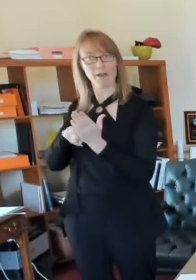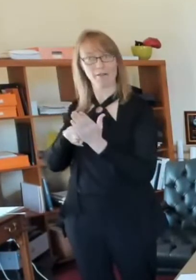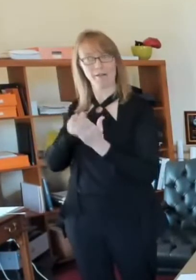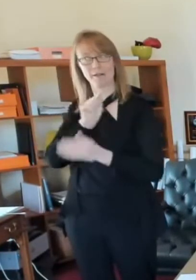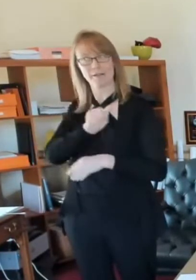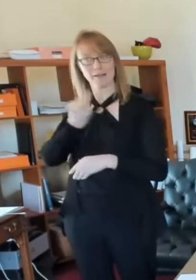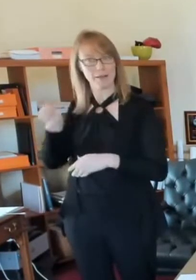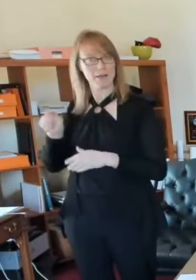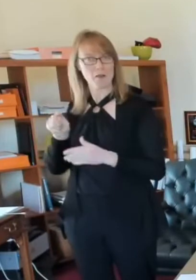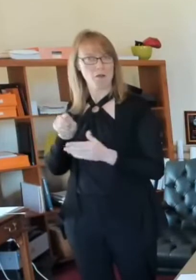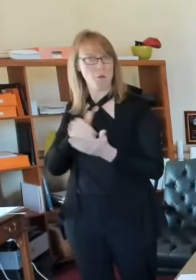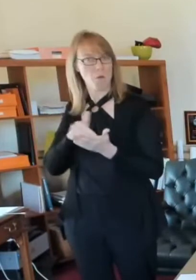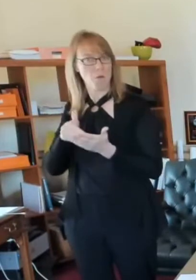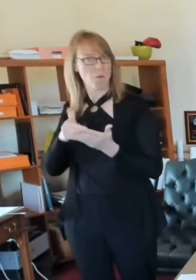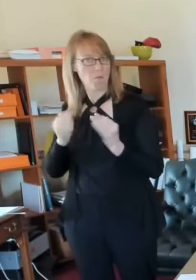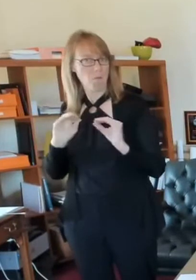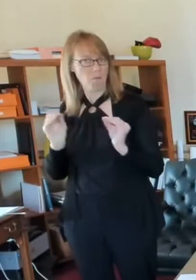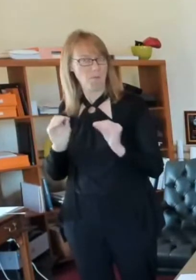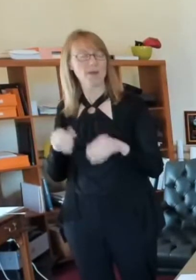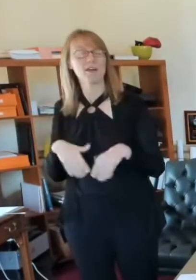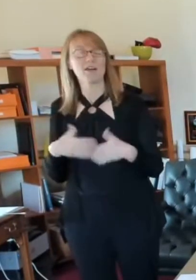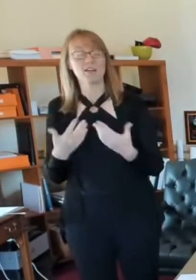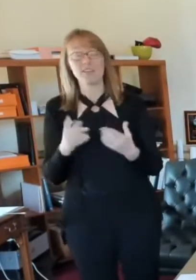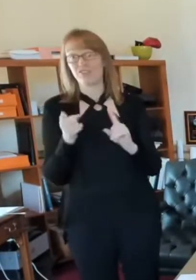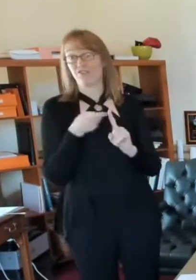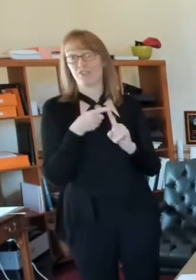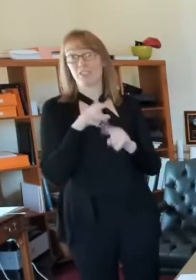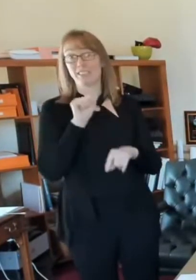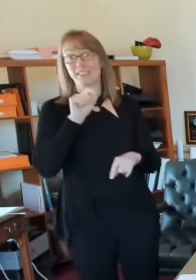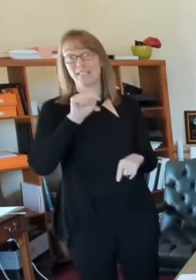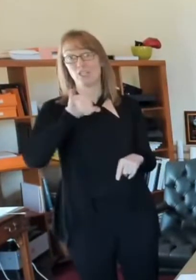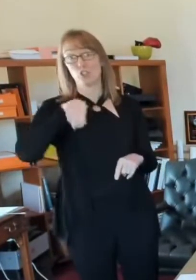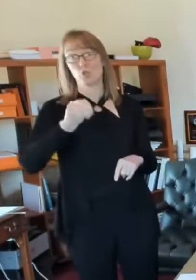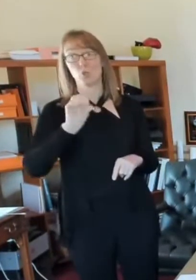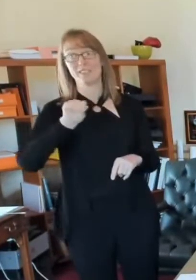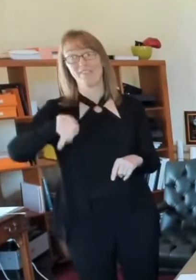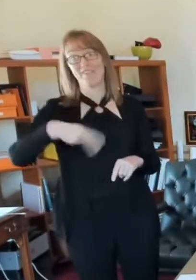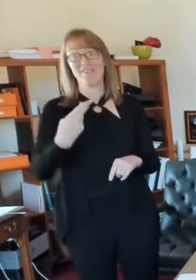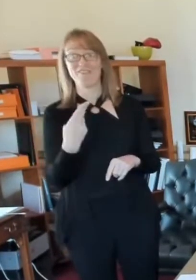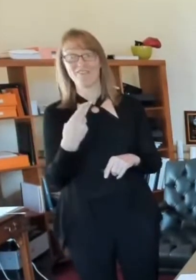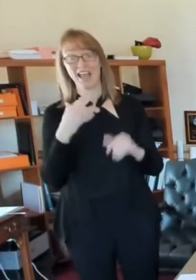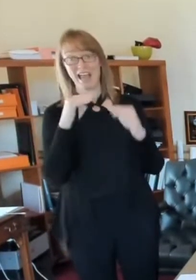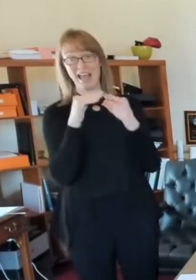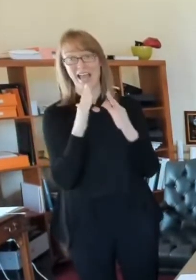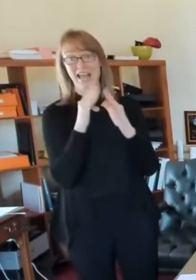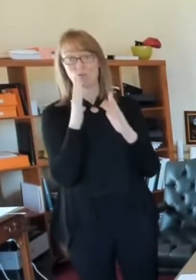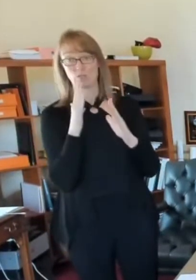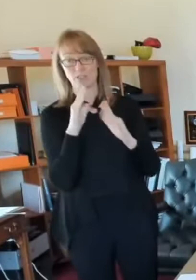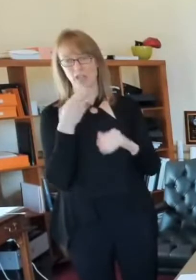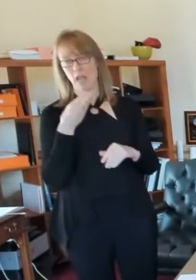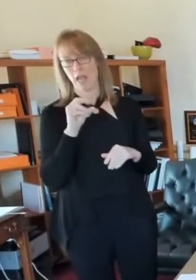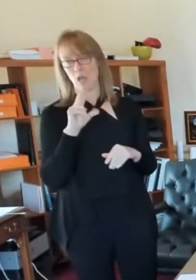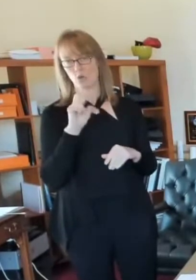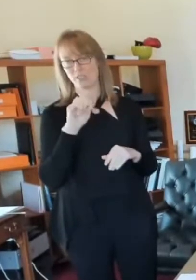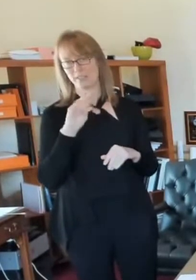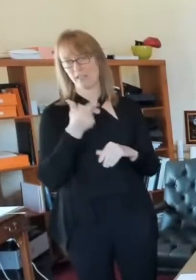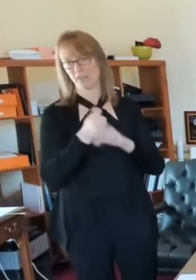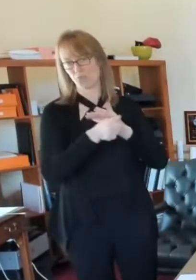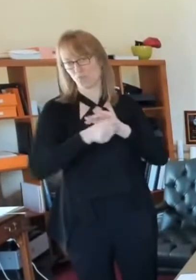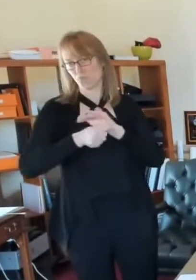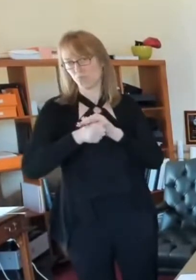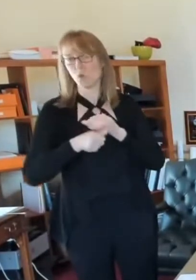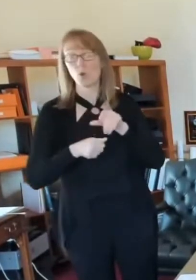the first is St. Joseph Housing, which is in Dutchtown